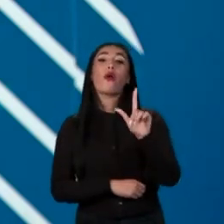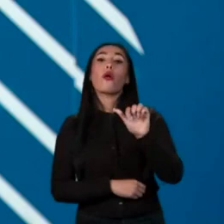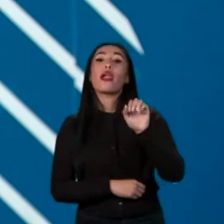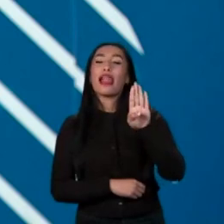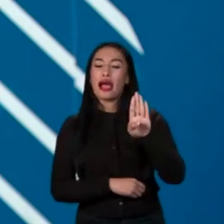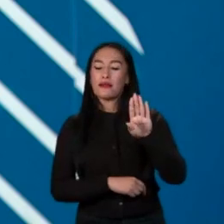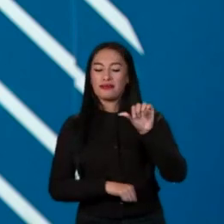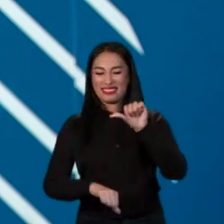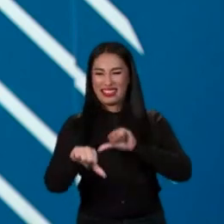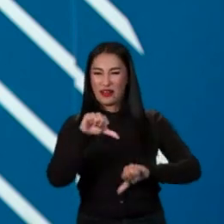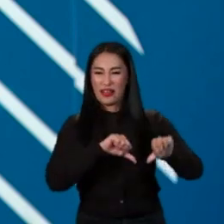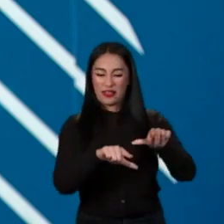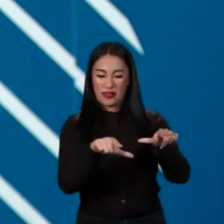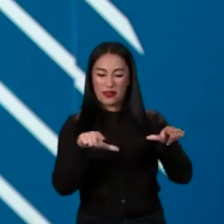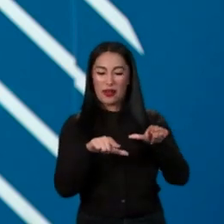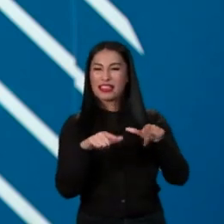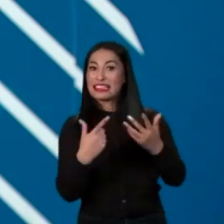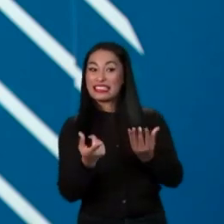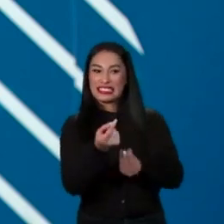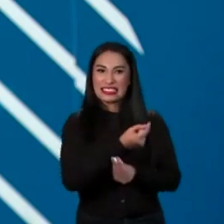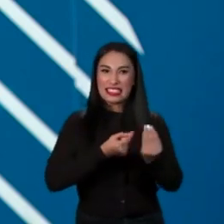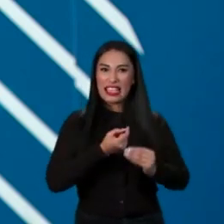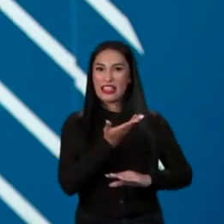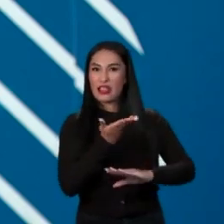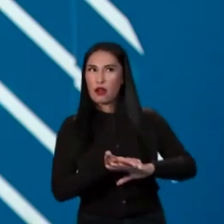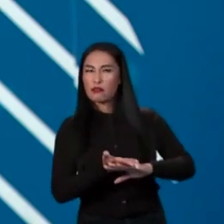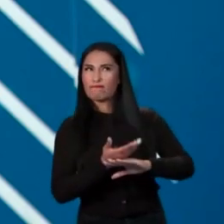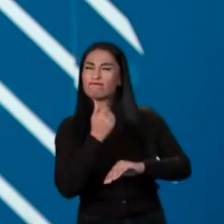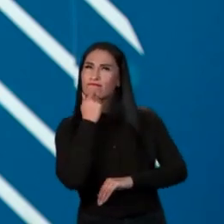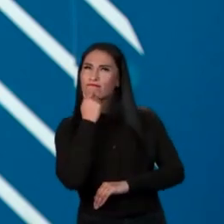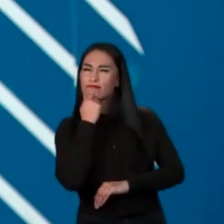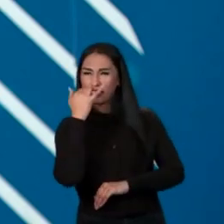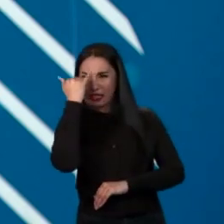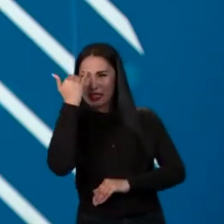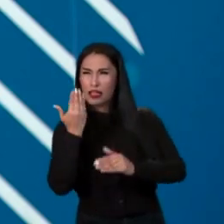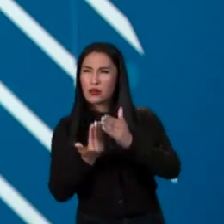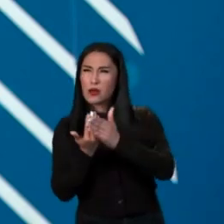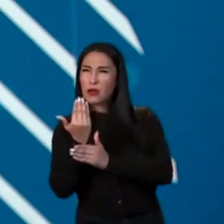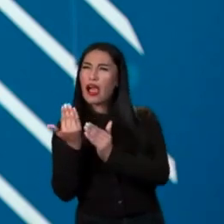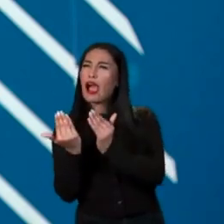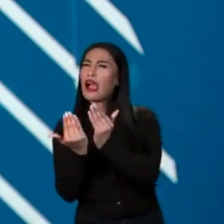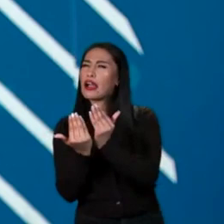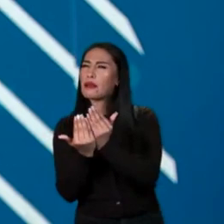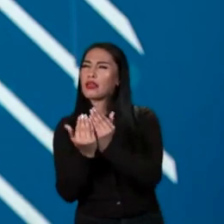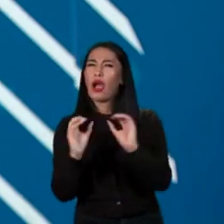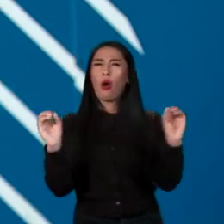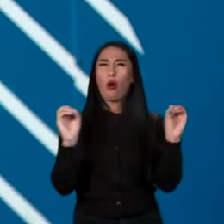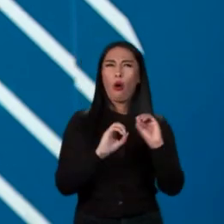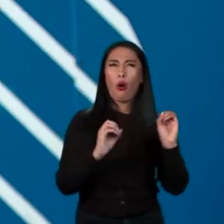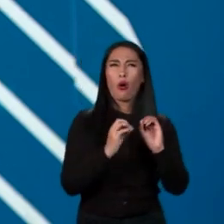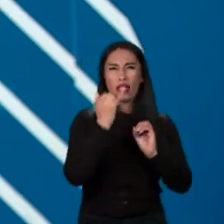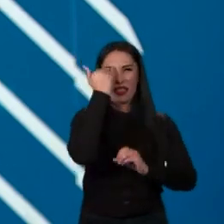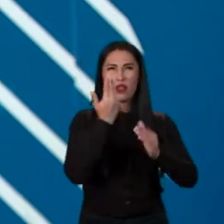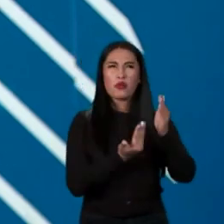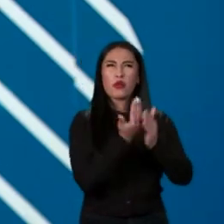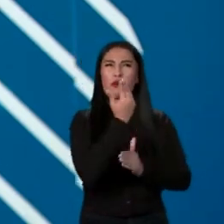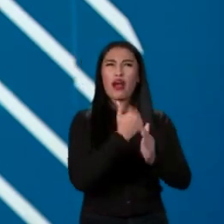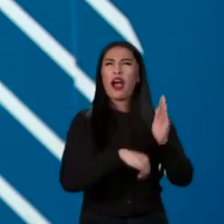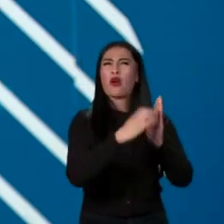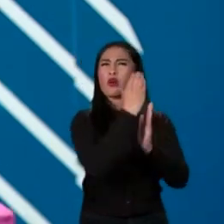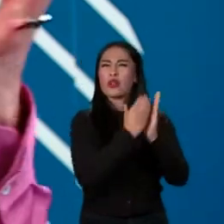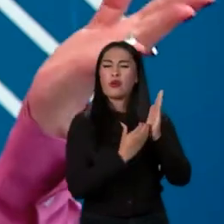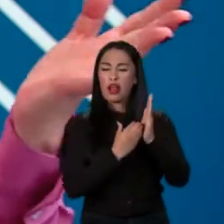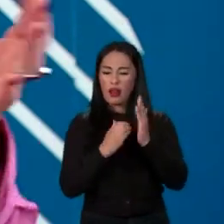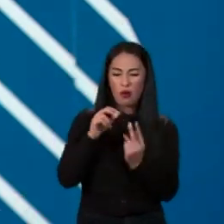de diseño, si era innovación académica, innovación curricular, las prácticas